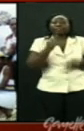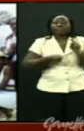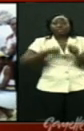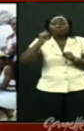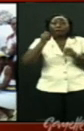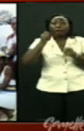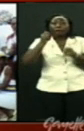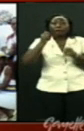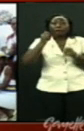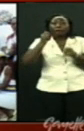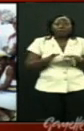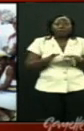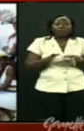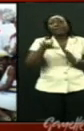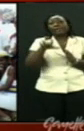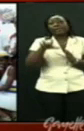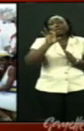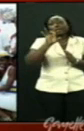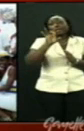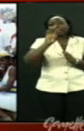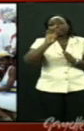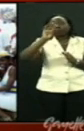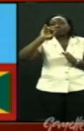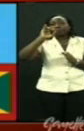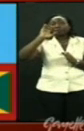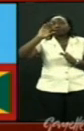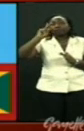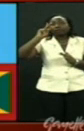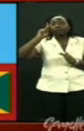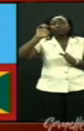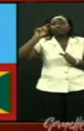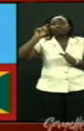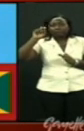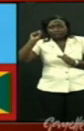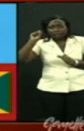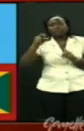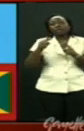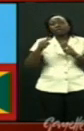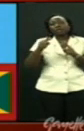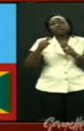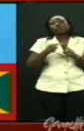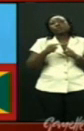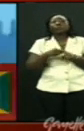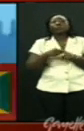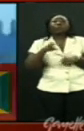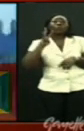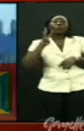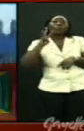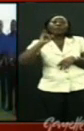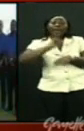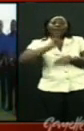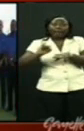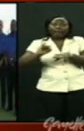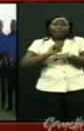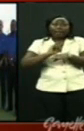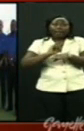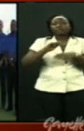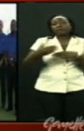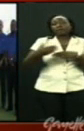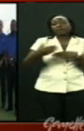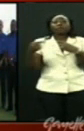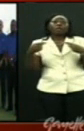8 wickets in their final Group A match to the Windward Islands after winning their opening match against combined colleges and campuses